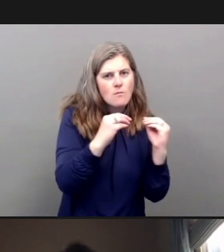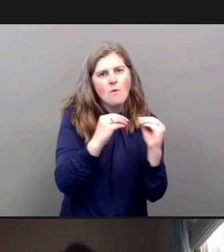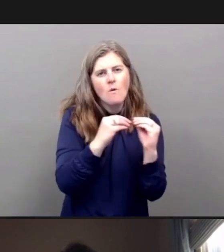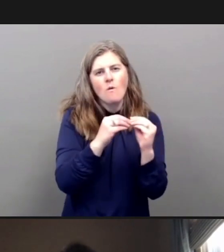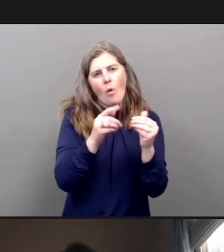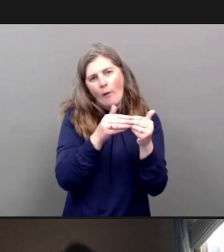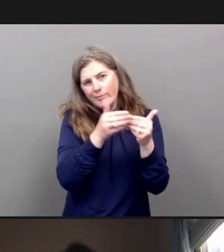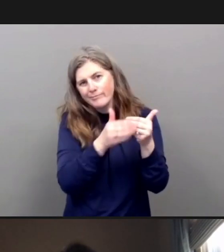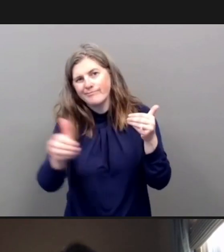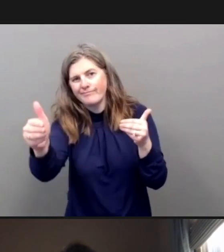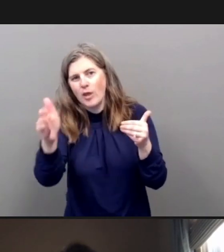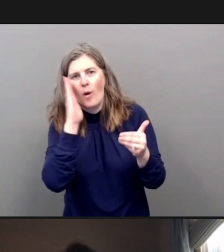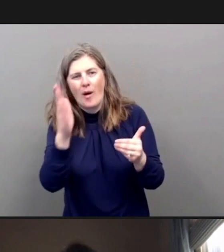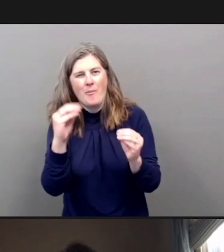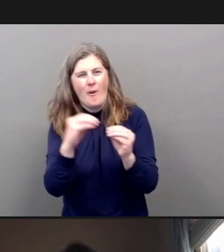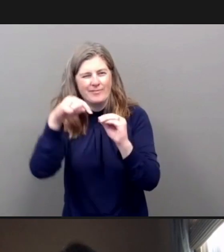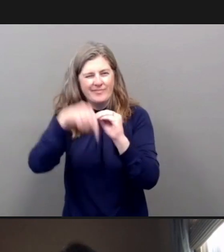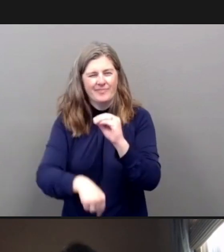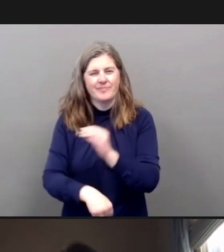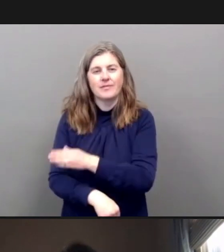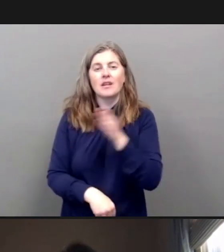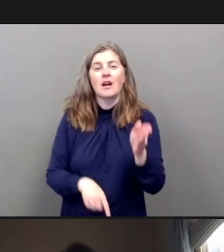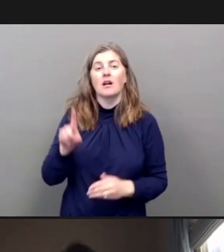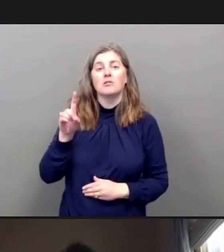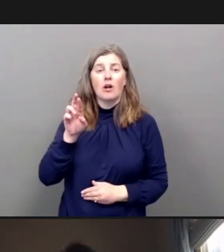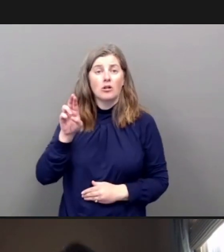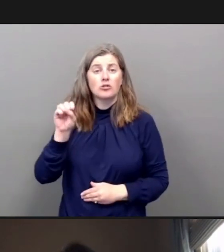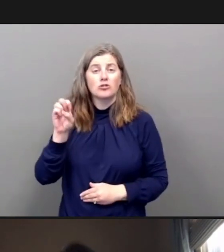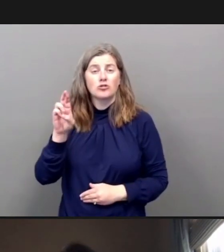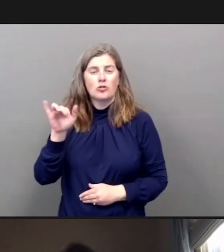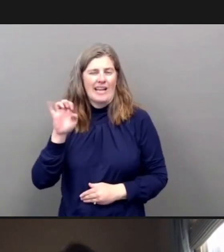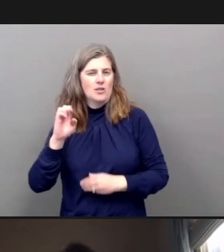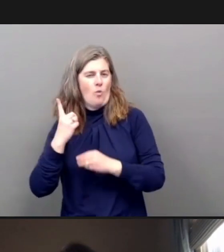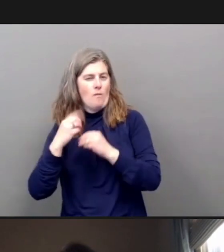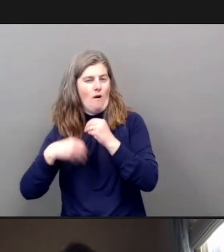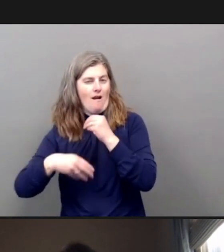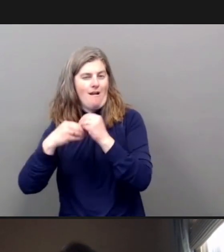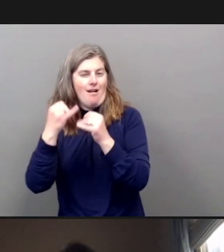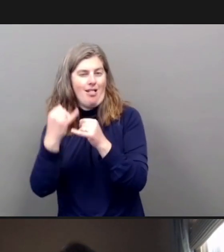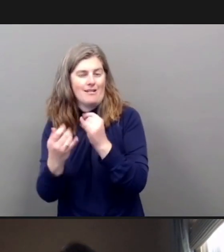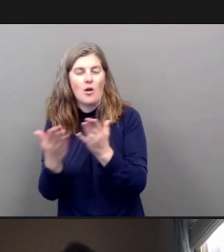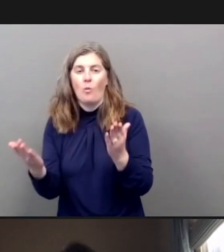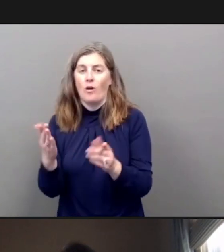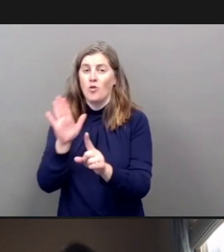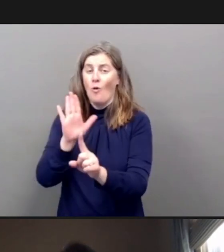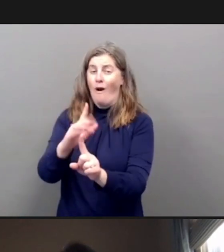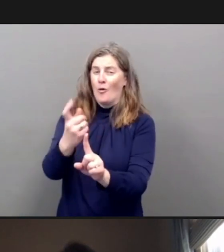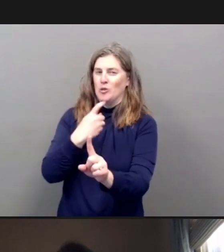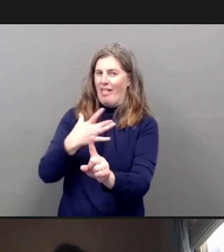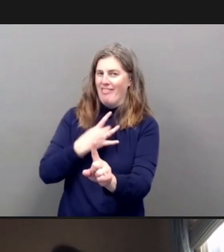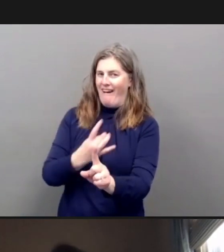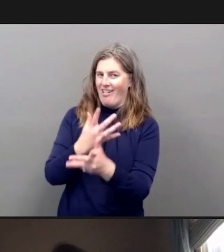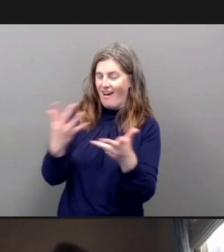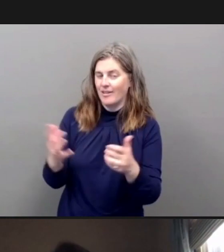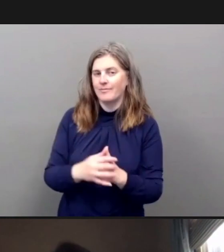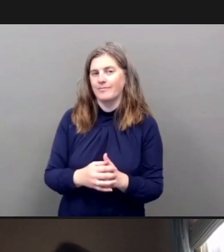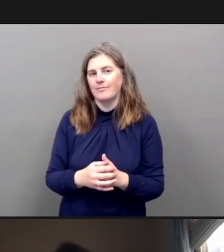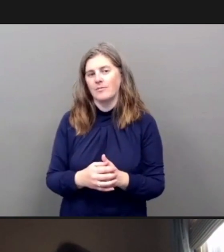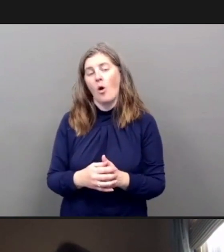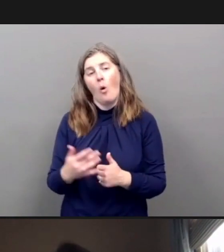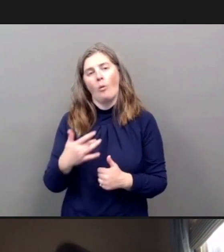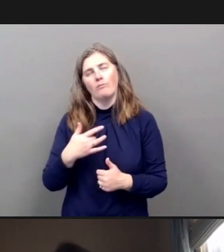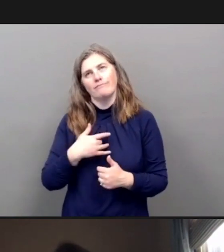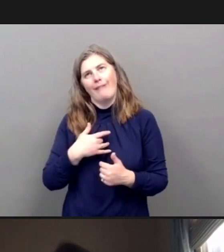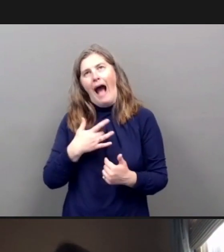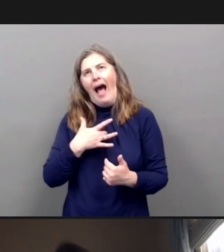move forward. Yeah, one last thing, Chris, because we really like this question a lot. Although we like questions that we can